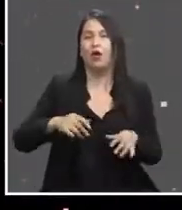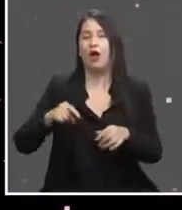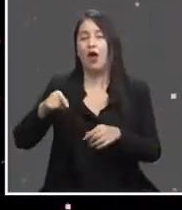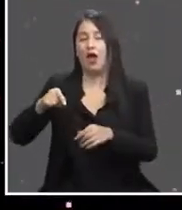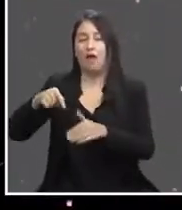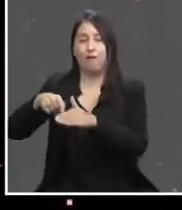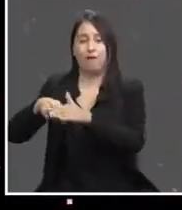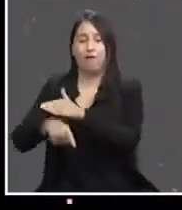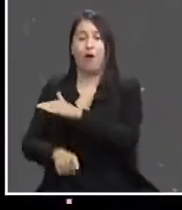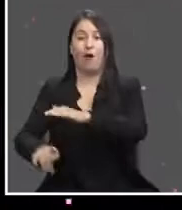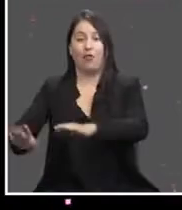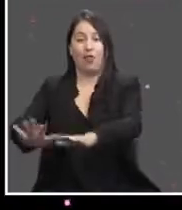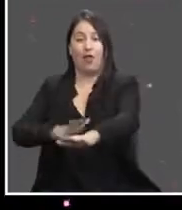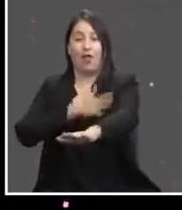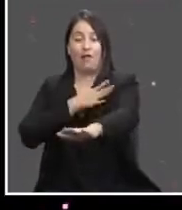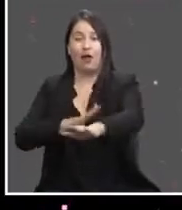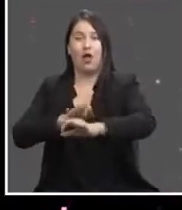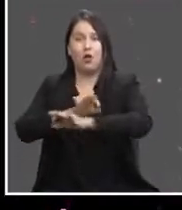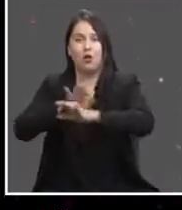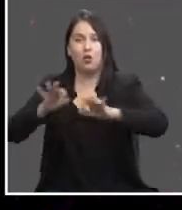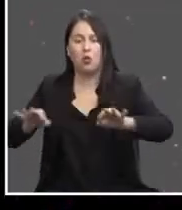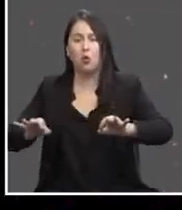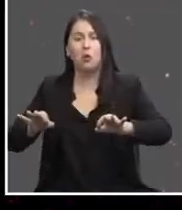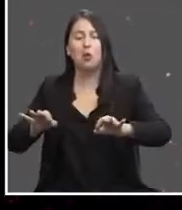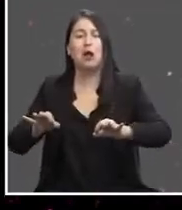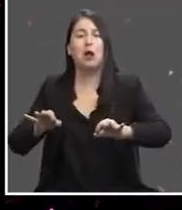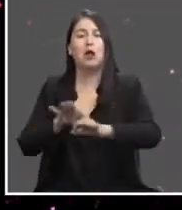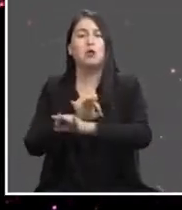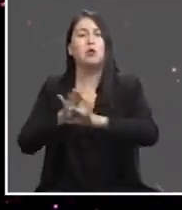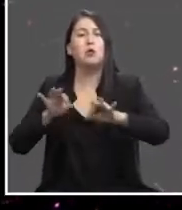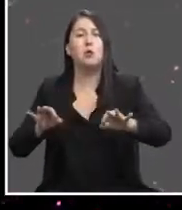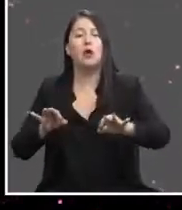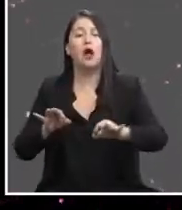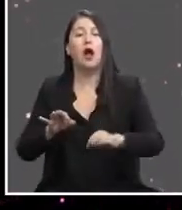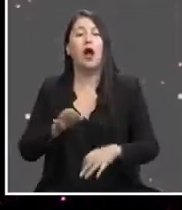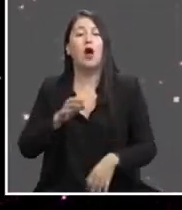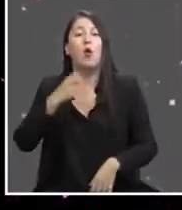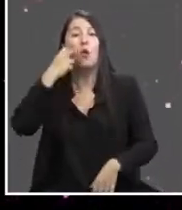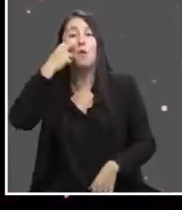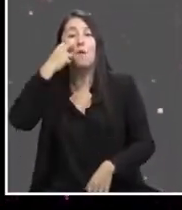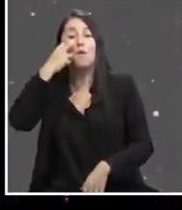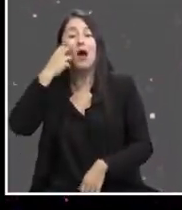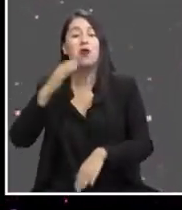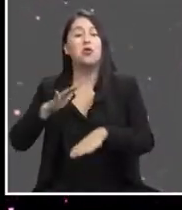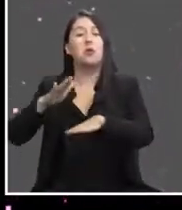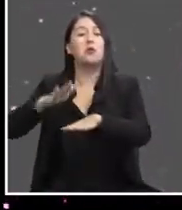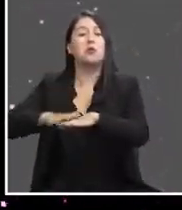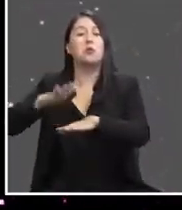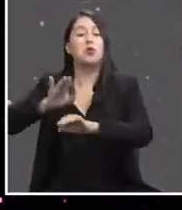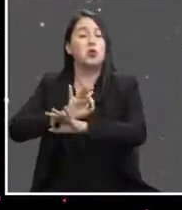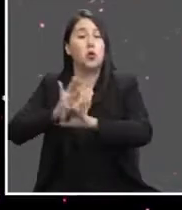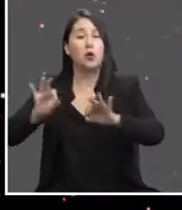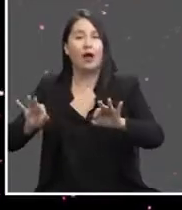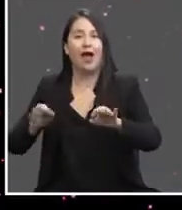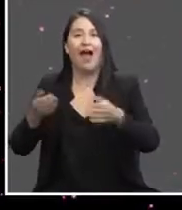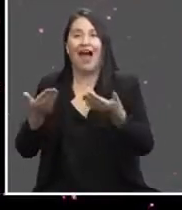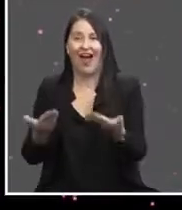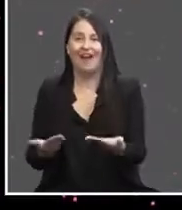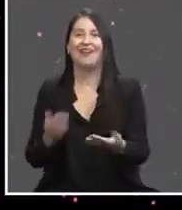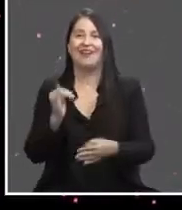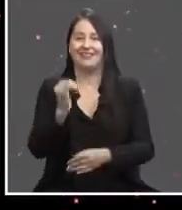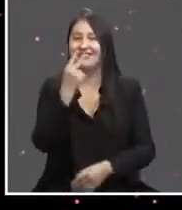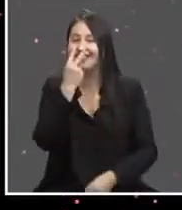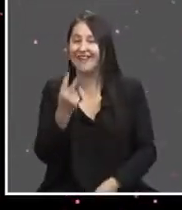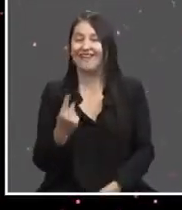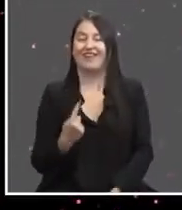touched by a human footprint are now being deeply impacted by our carbon footprint. And this